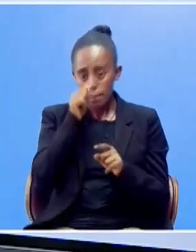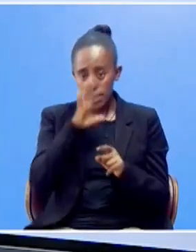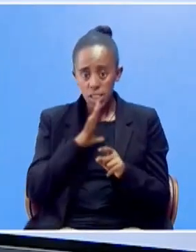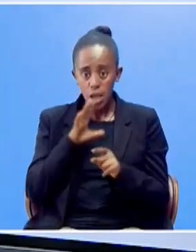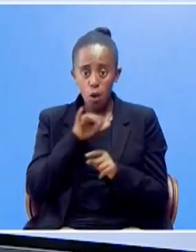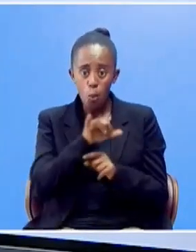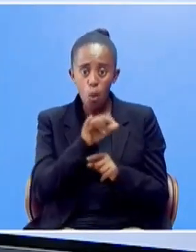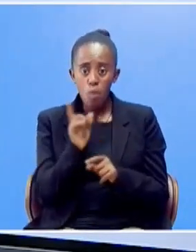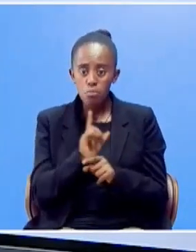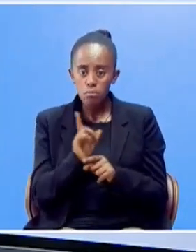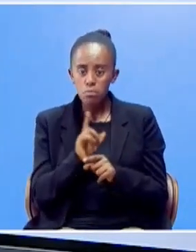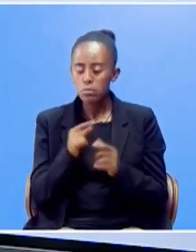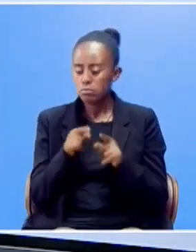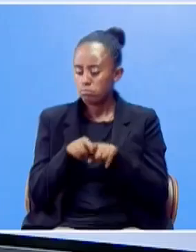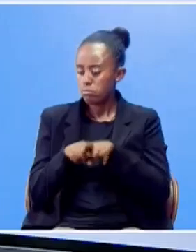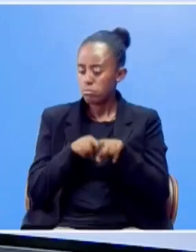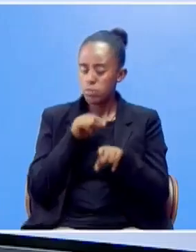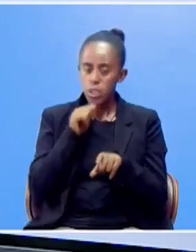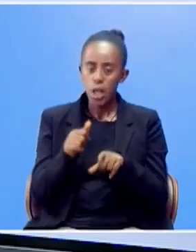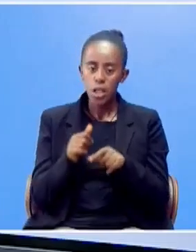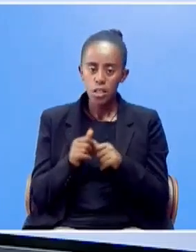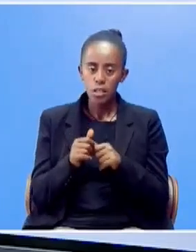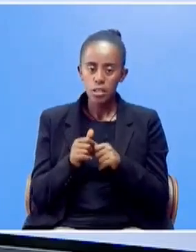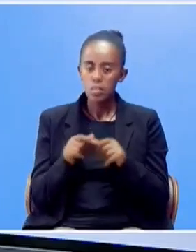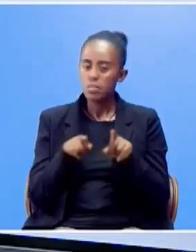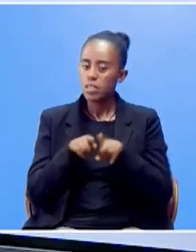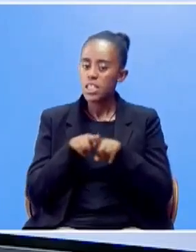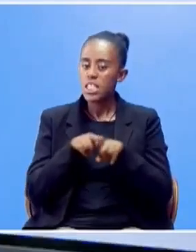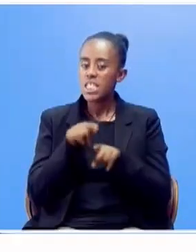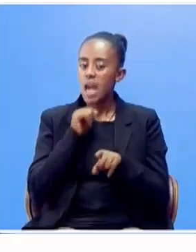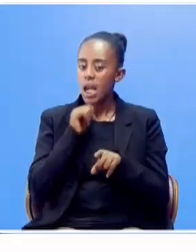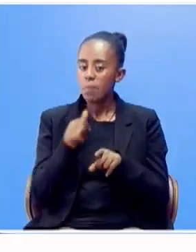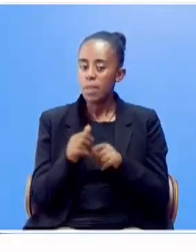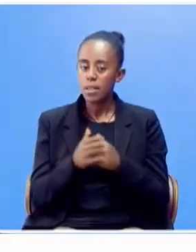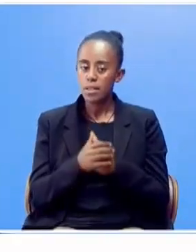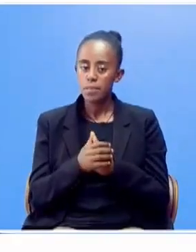is going to disagree. Look, disagreement.